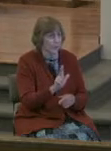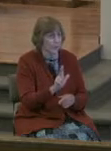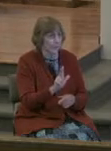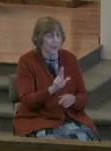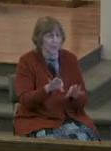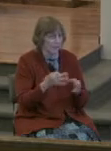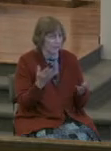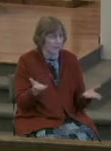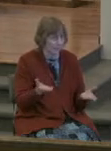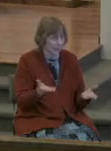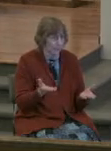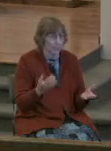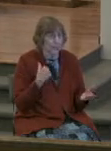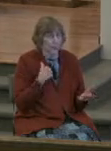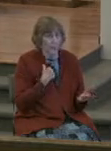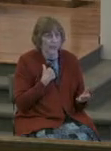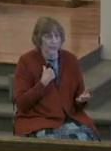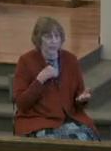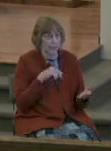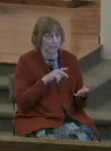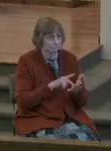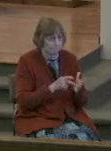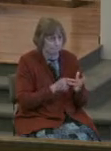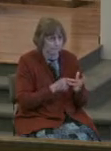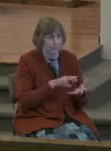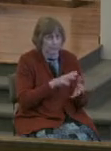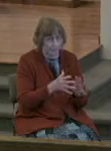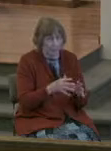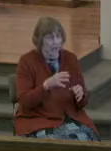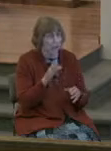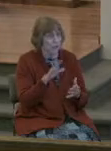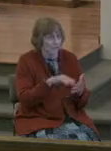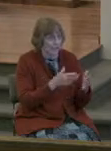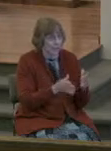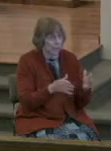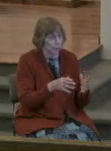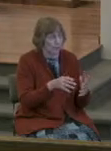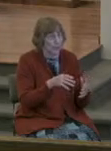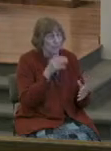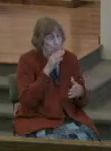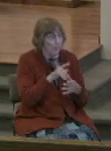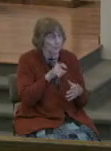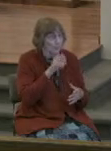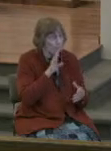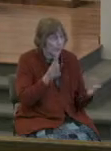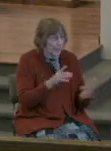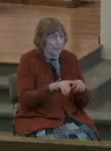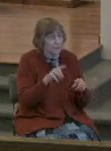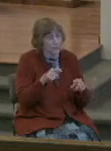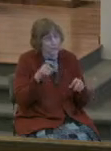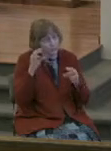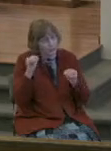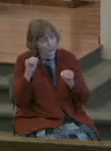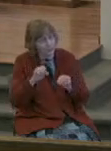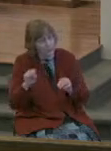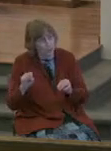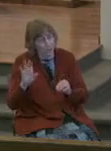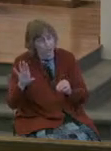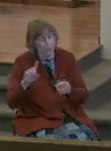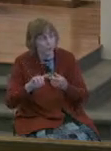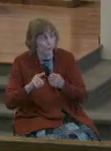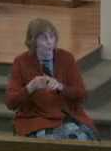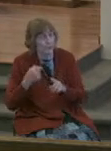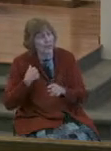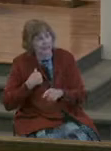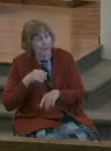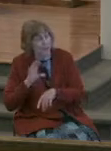had a mishap on our schedules. She would have been here with the kids, but she needed to teach Sunday school for one of her friends over at our